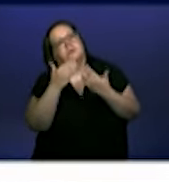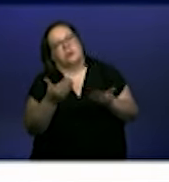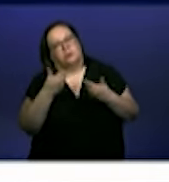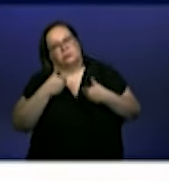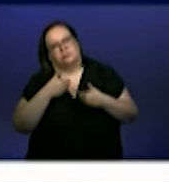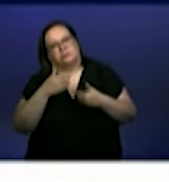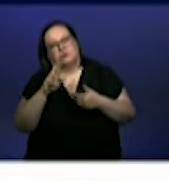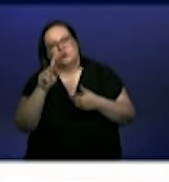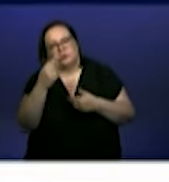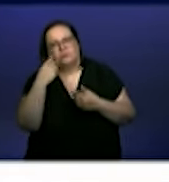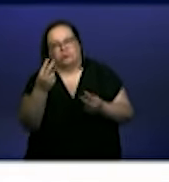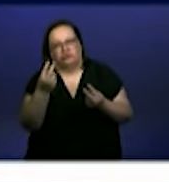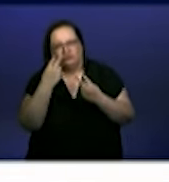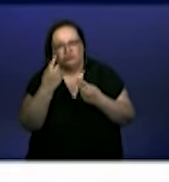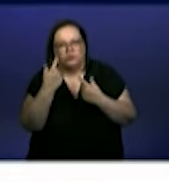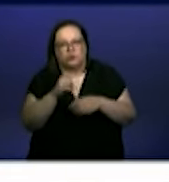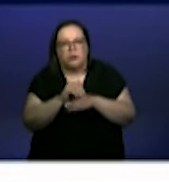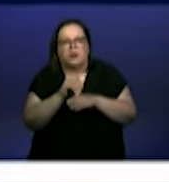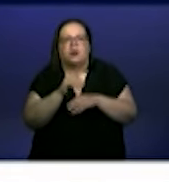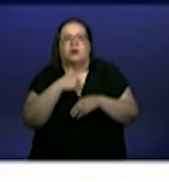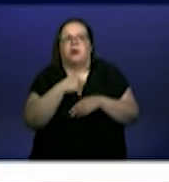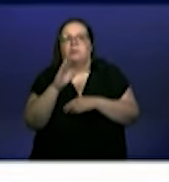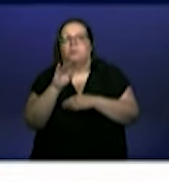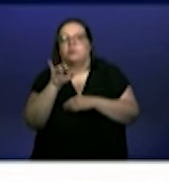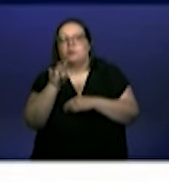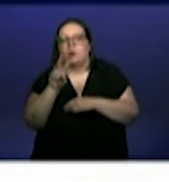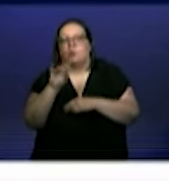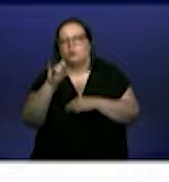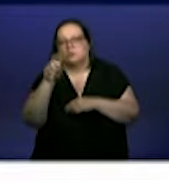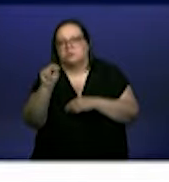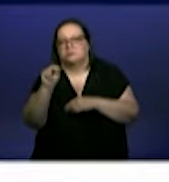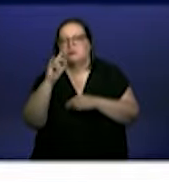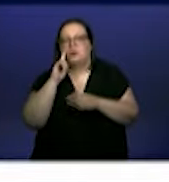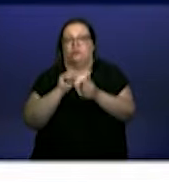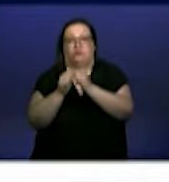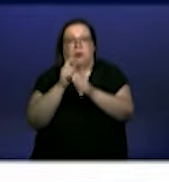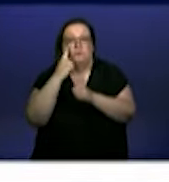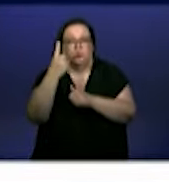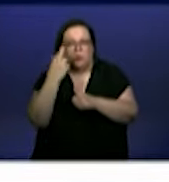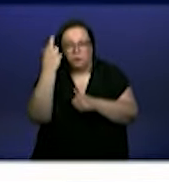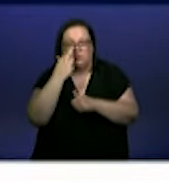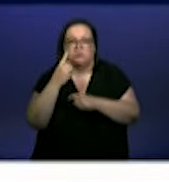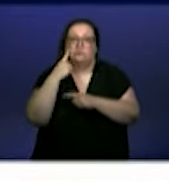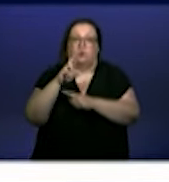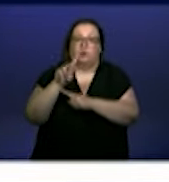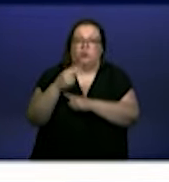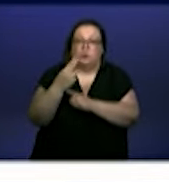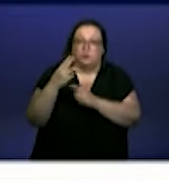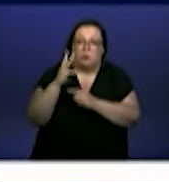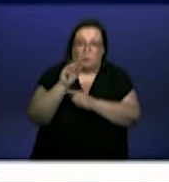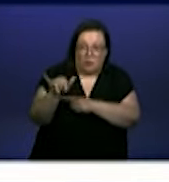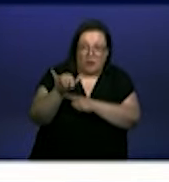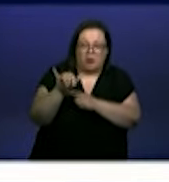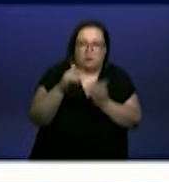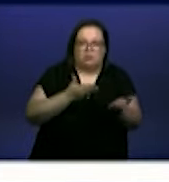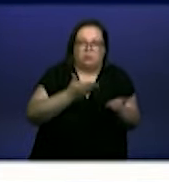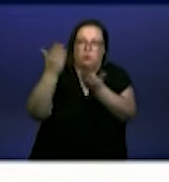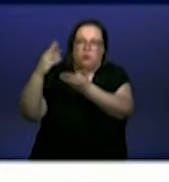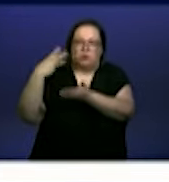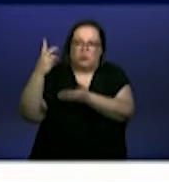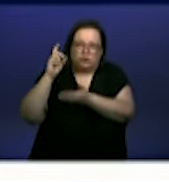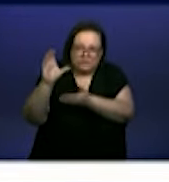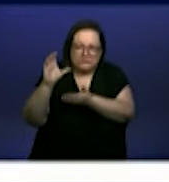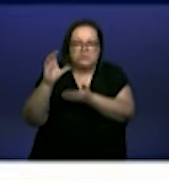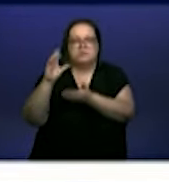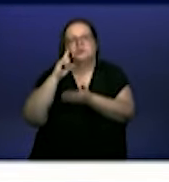and I'm running for the U.S. Senate to do one thing, to take the Utah way to Washington, D.C., and fix our country's greatest